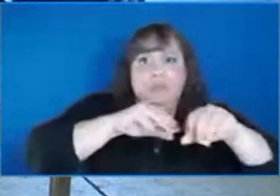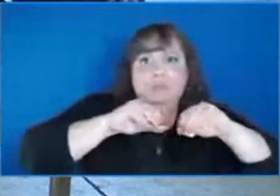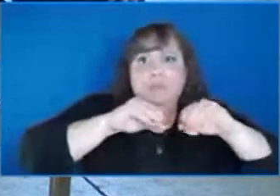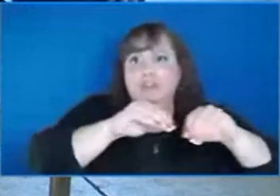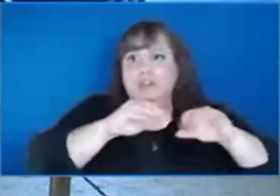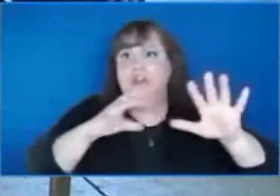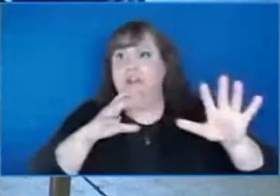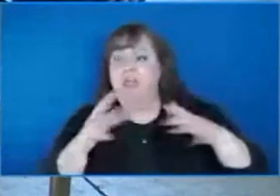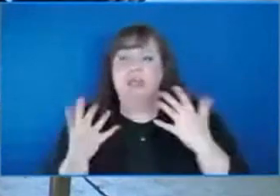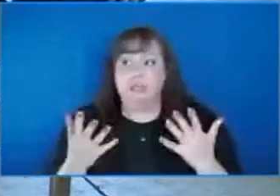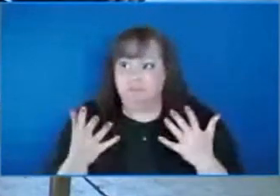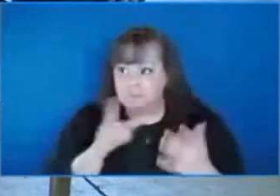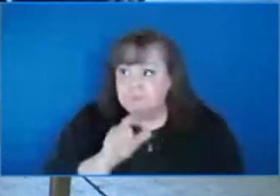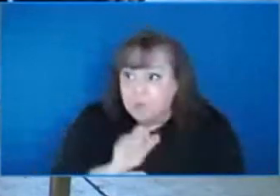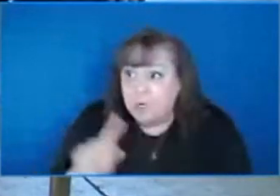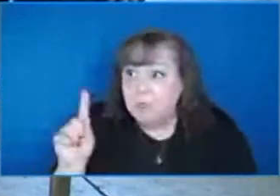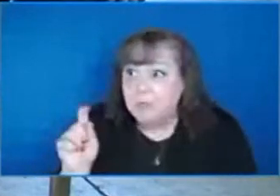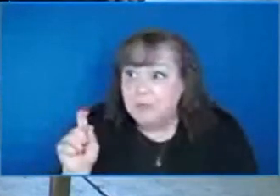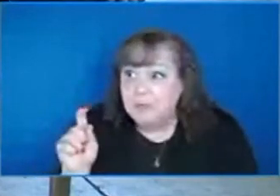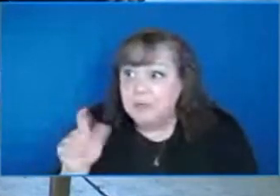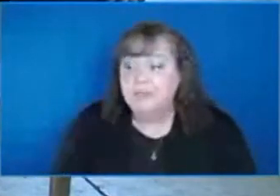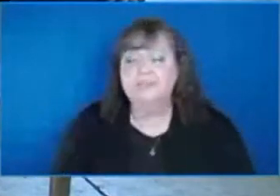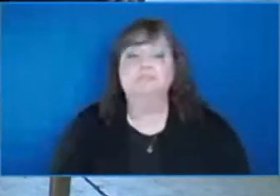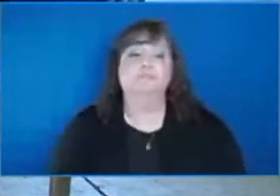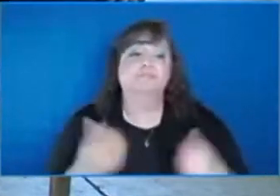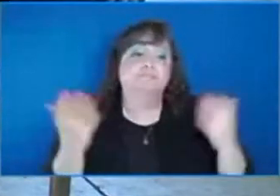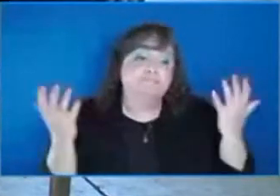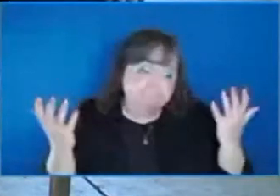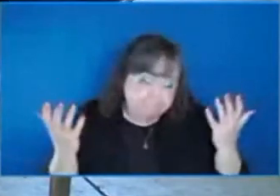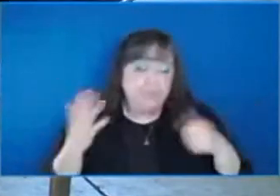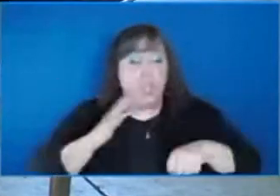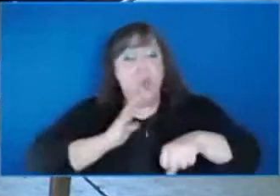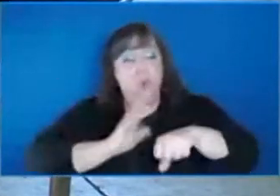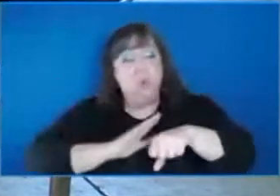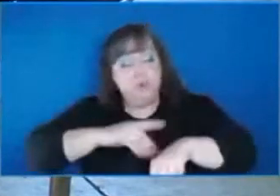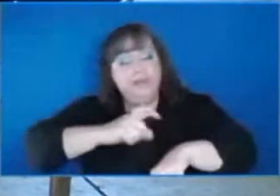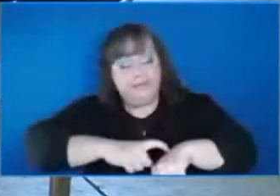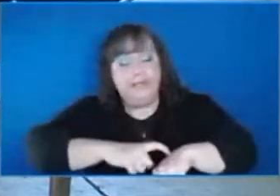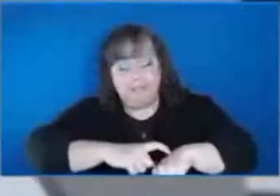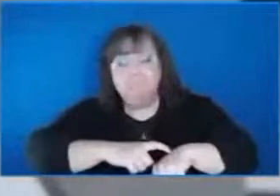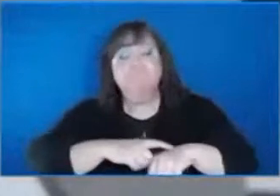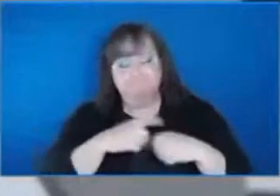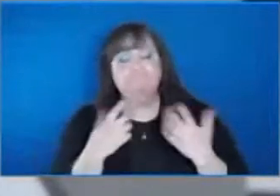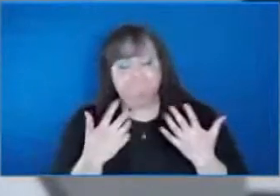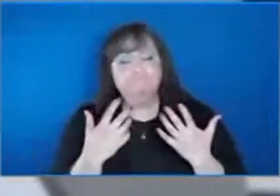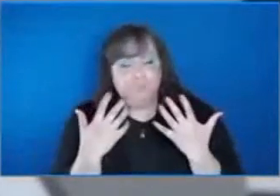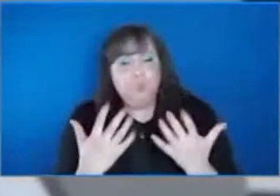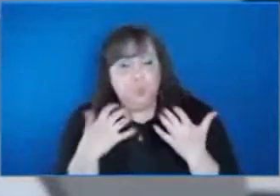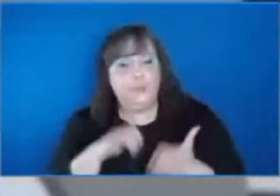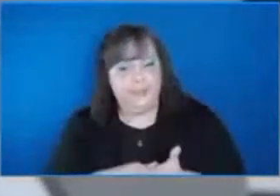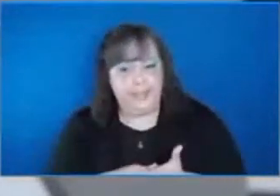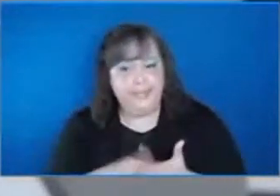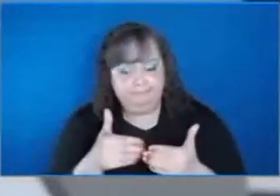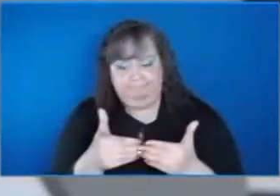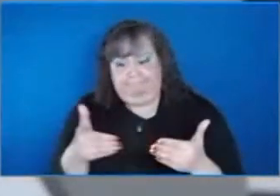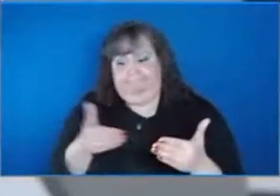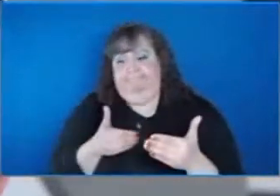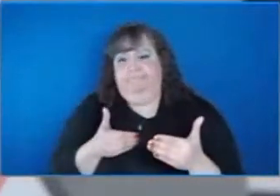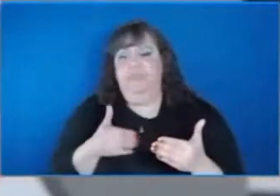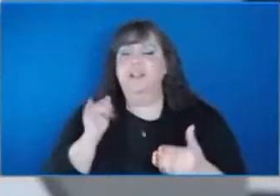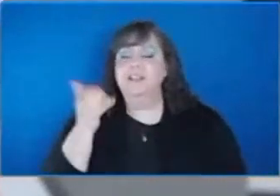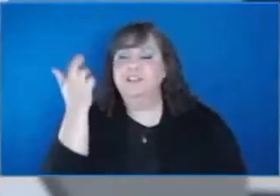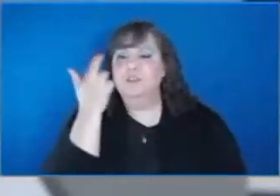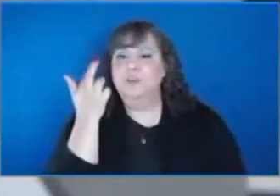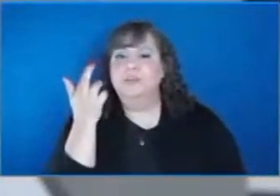that true? Yeah, warning time is really what you want. And this is really why it's important to understand that planetary defense is